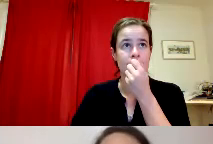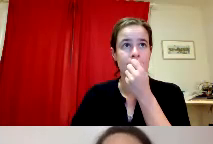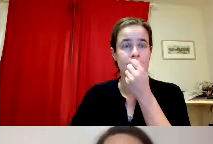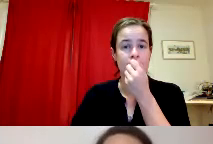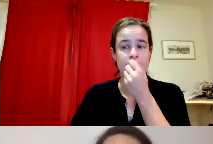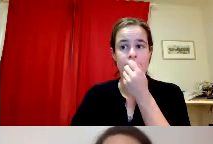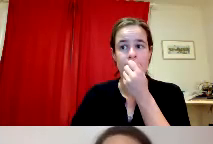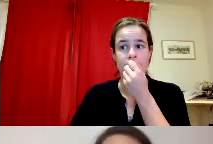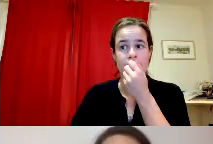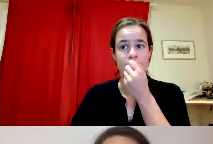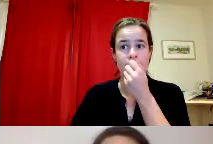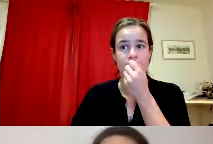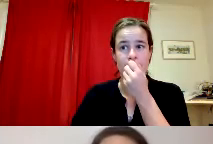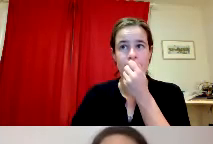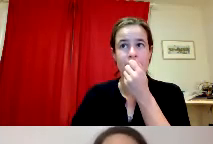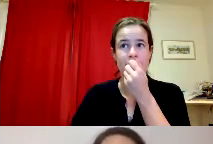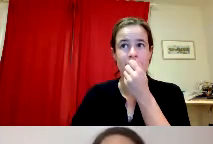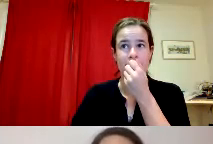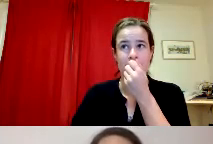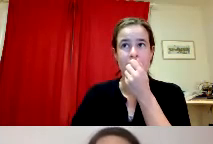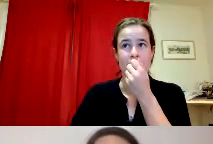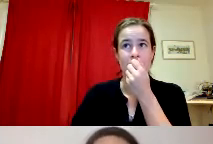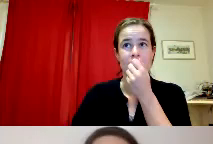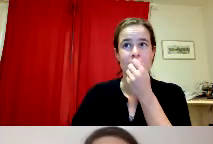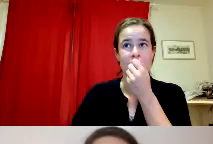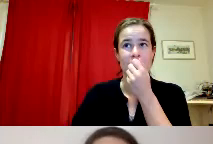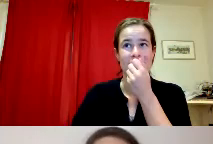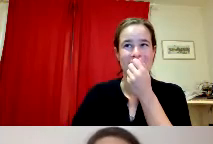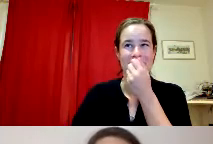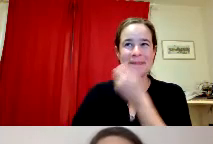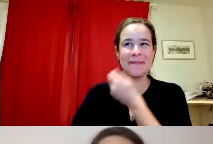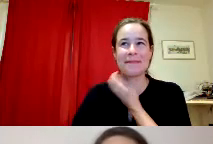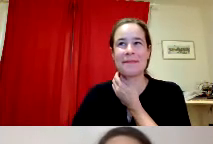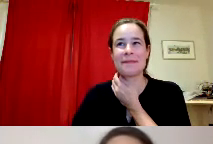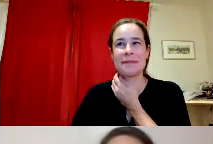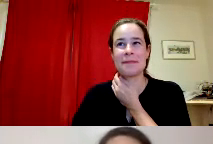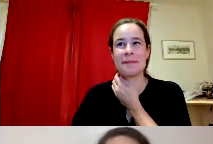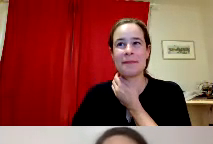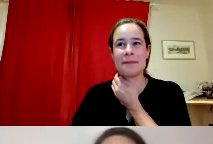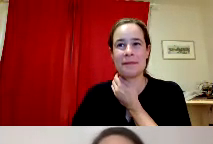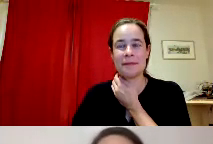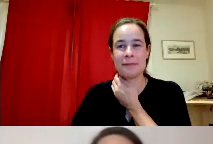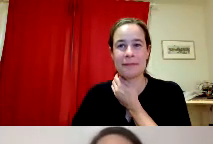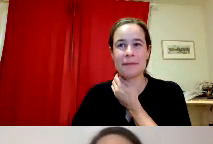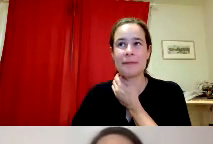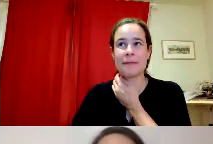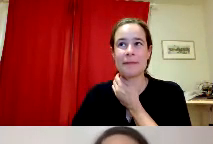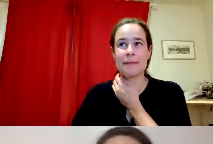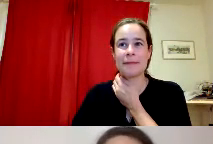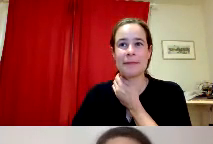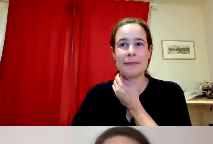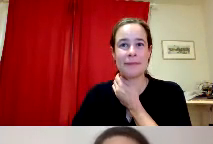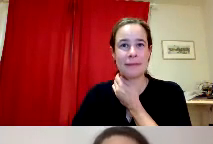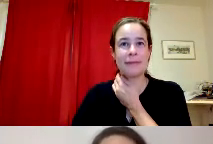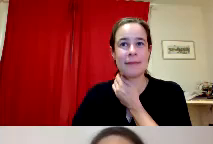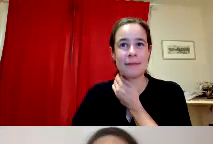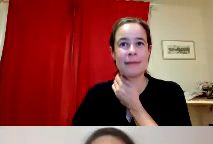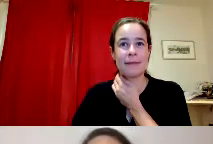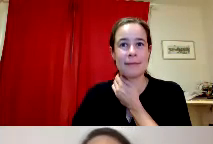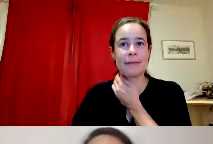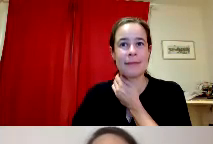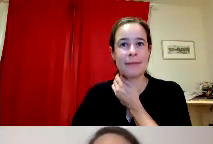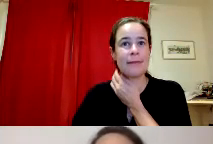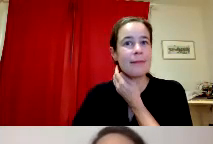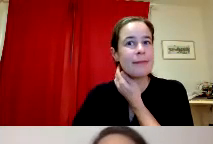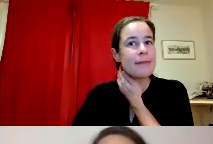Now, among all of those negative experiences, there were also positive experiences. So there were a lot of general comments